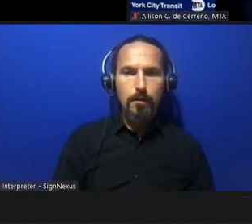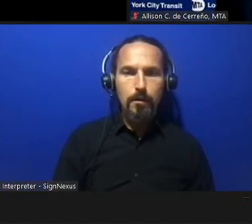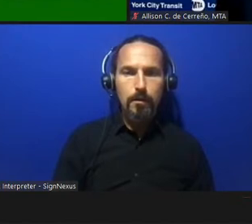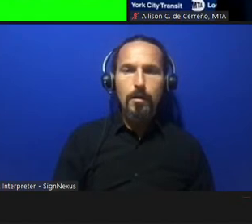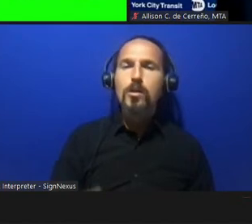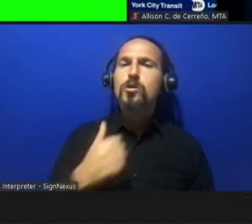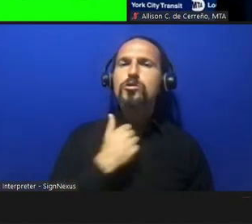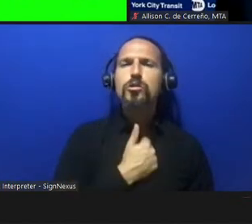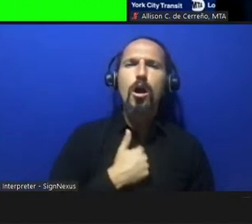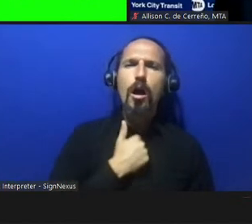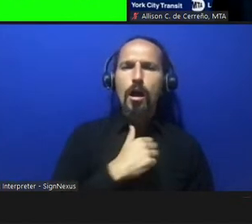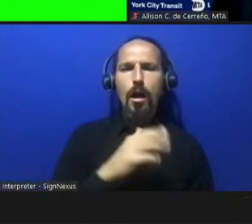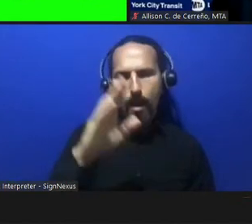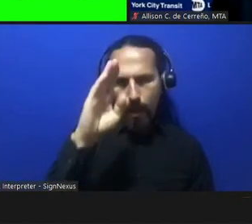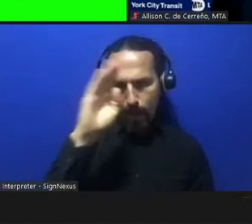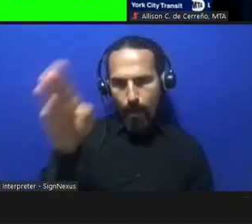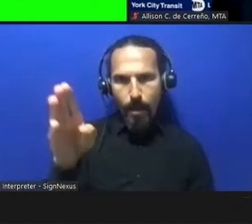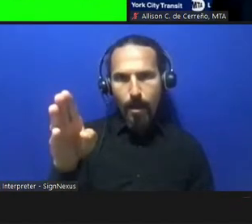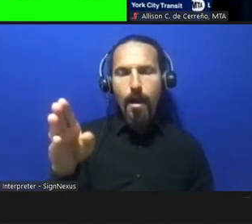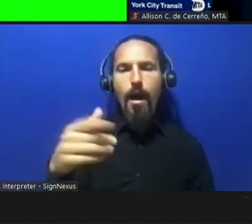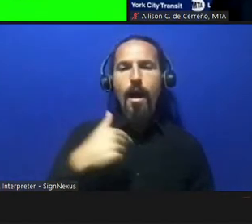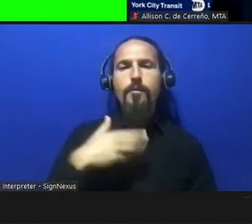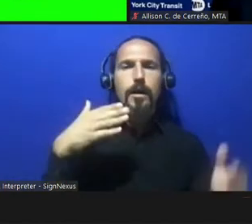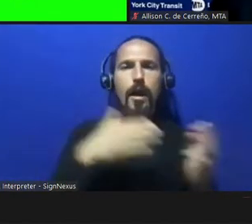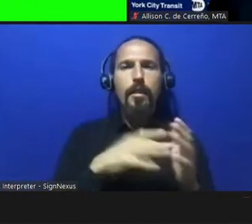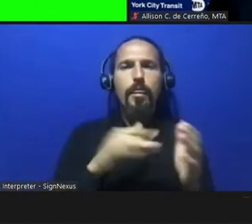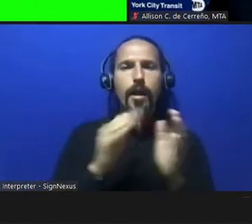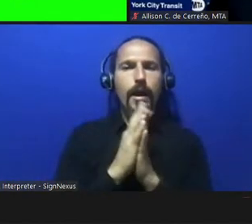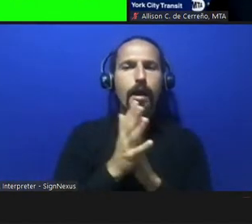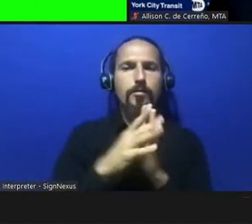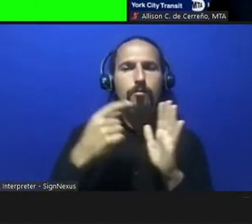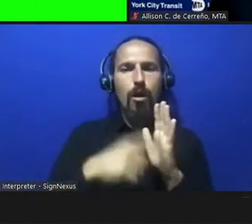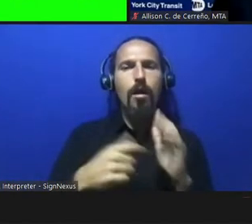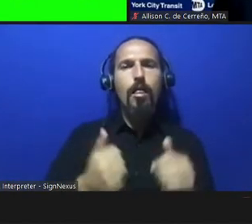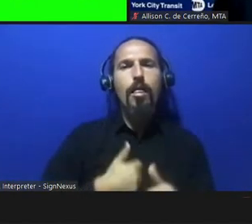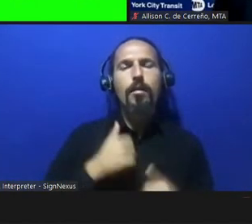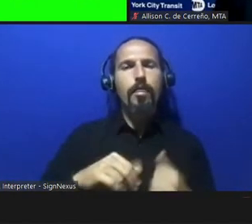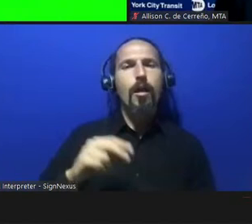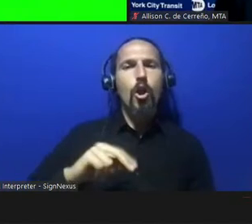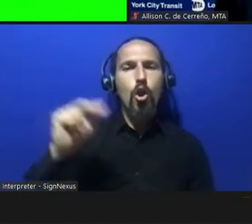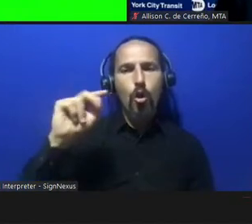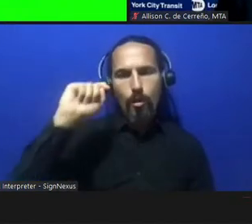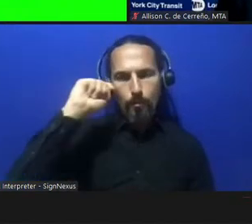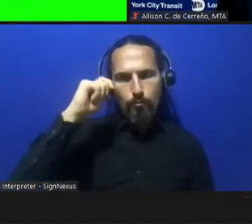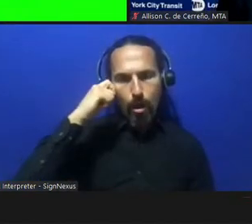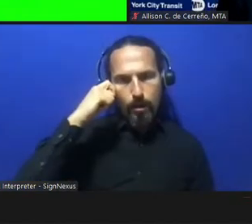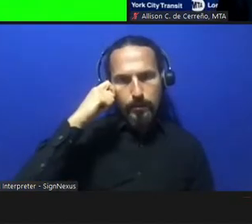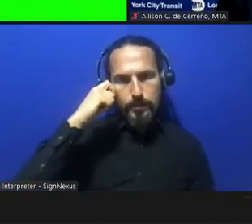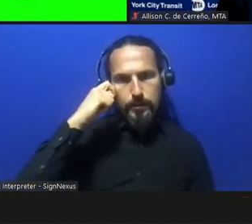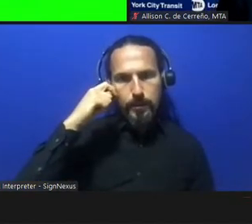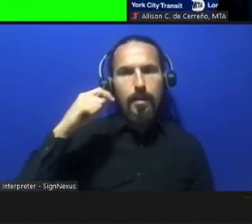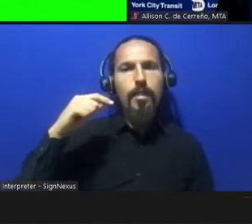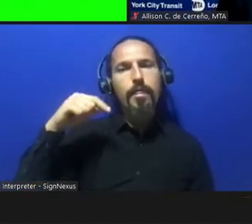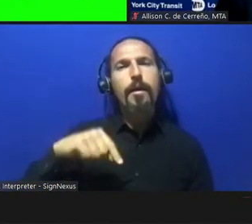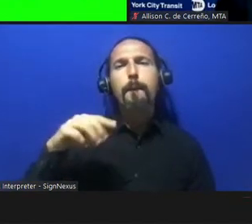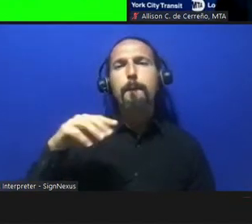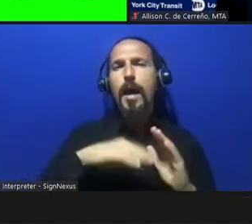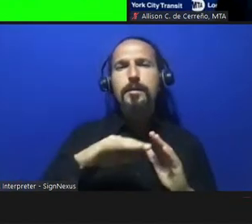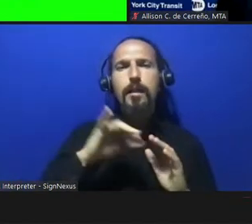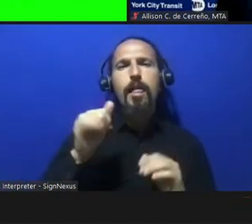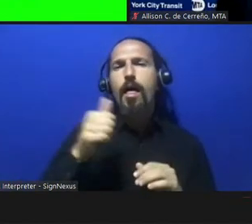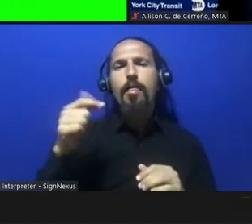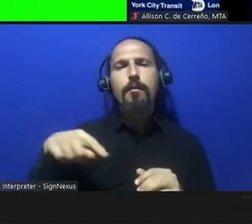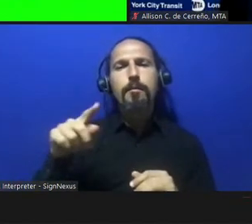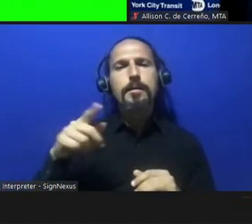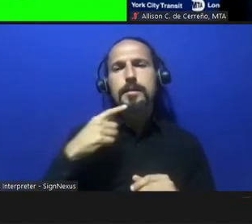sorry about that hi um i'm against congestion pricing i live in the north bronx and this is basically like other people said